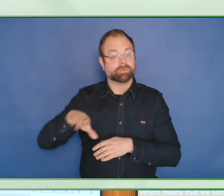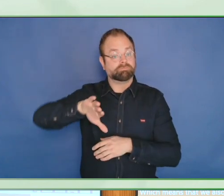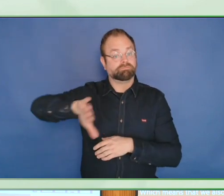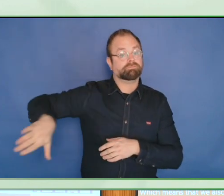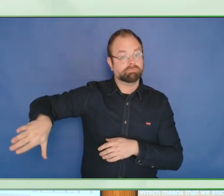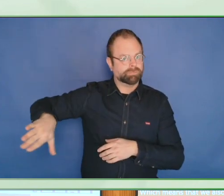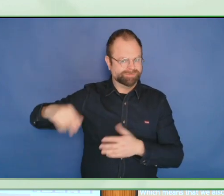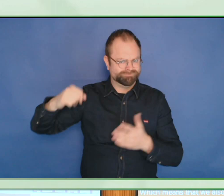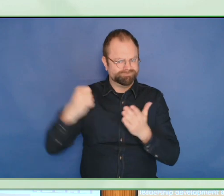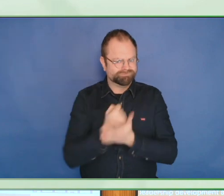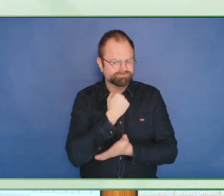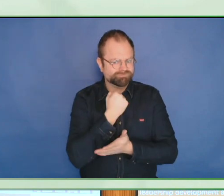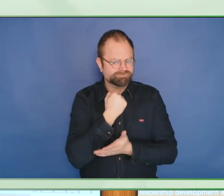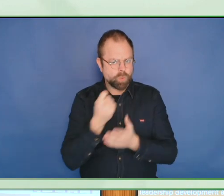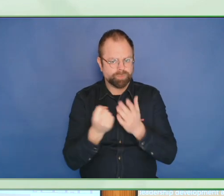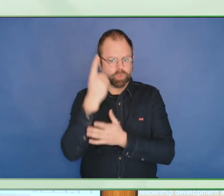or curing disabilities.